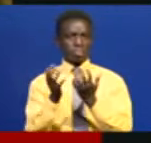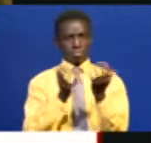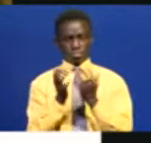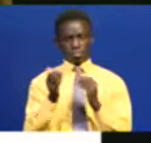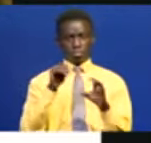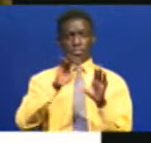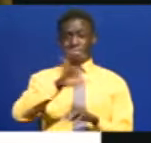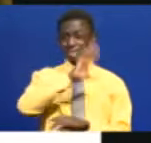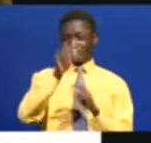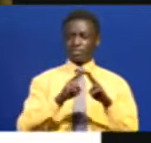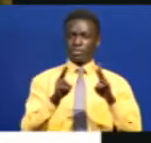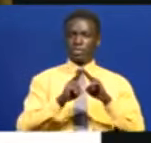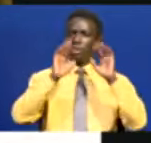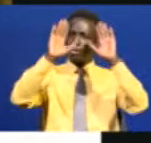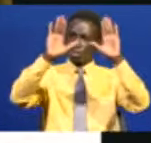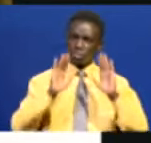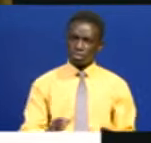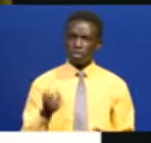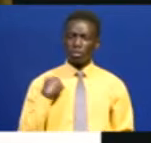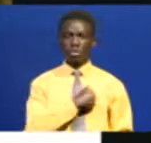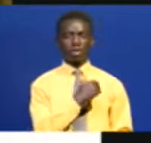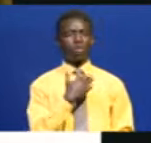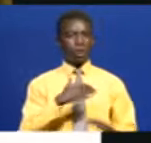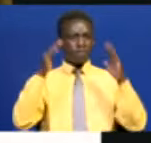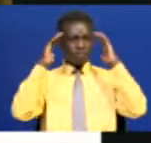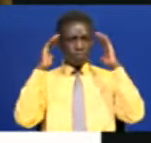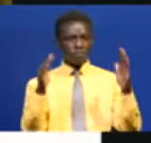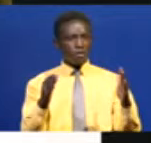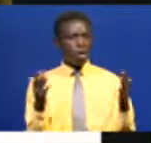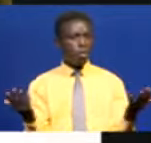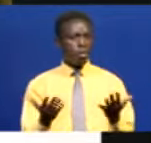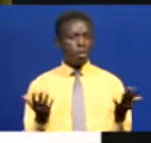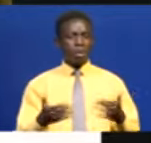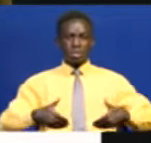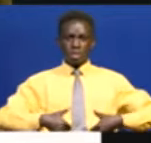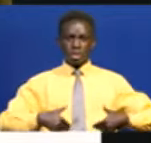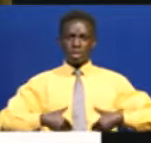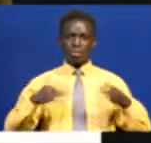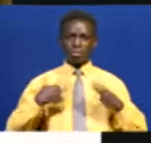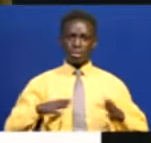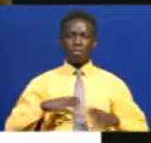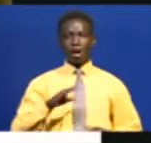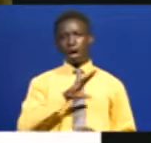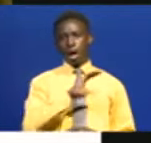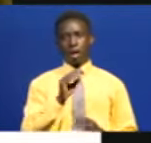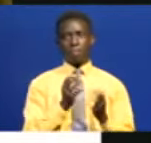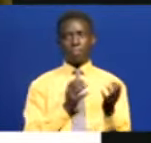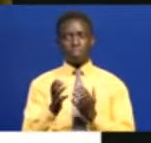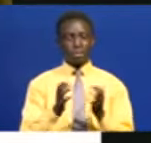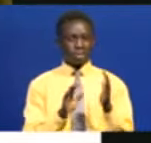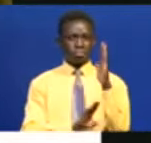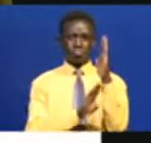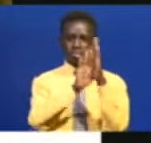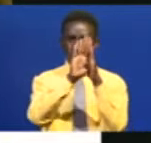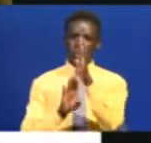important. We want to focus on young people and business women